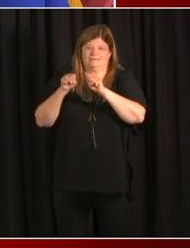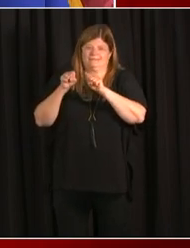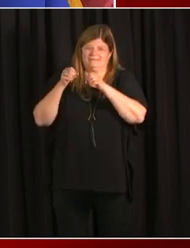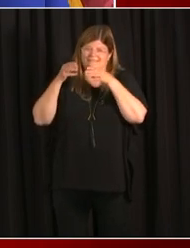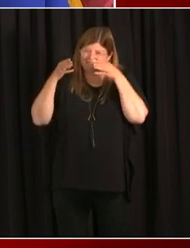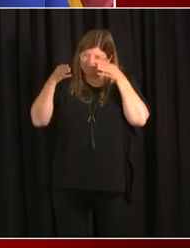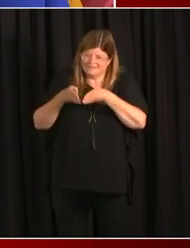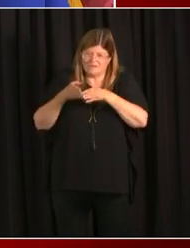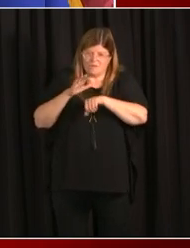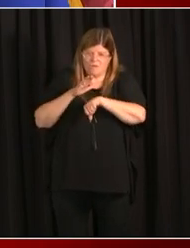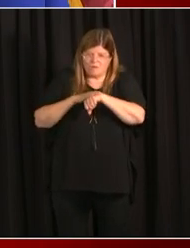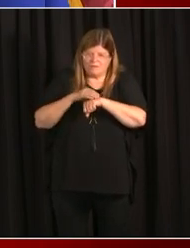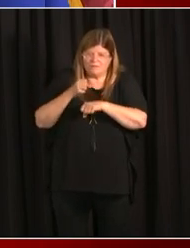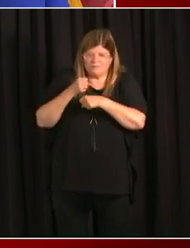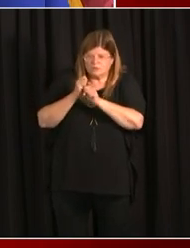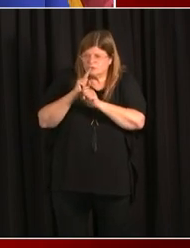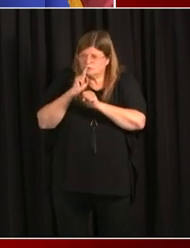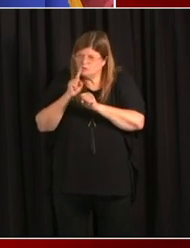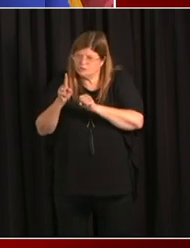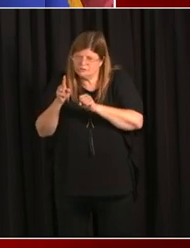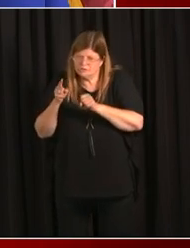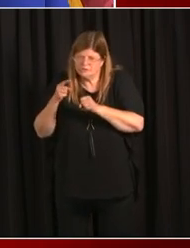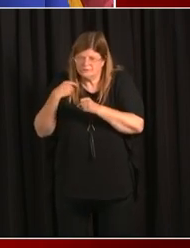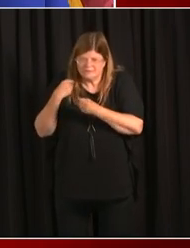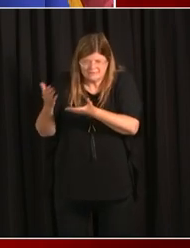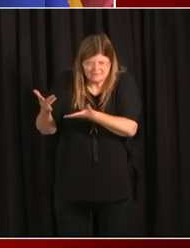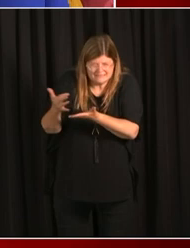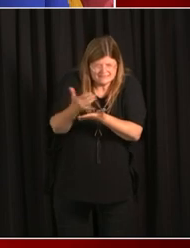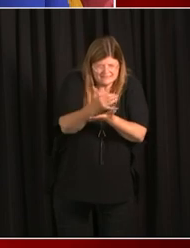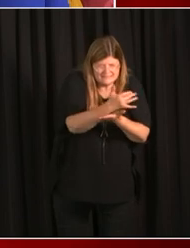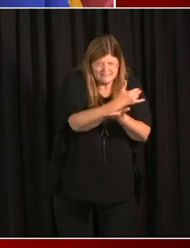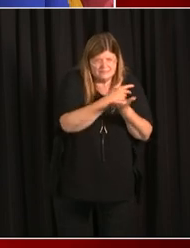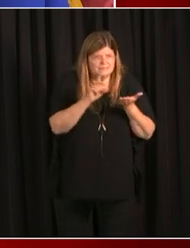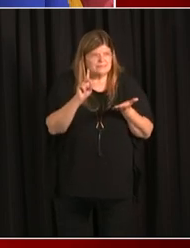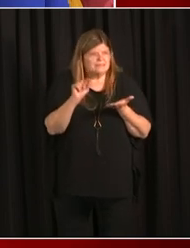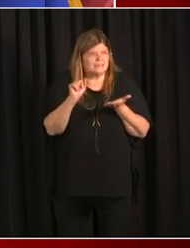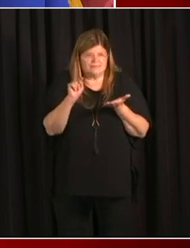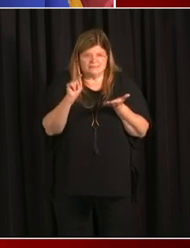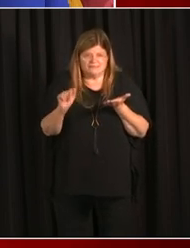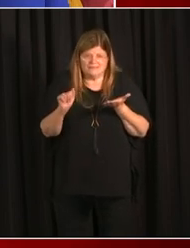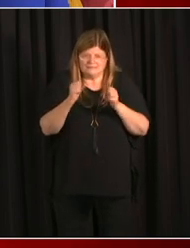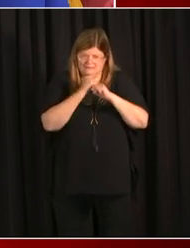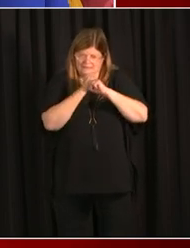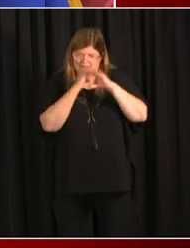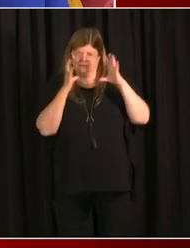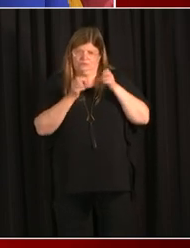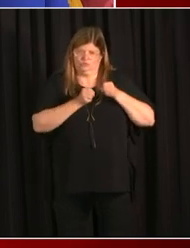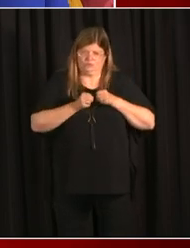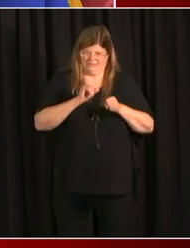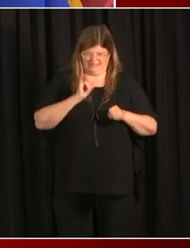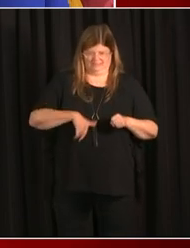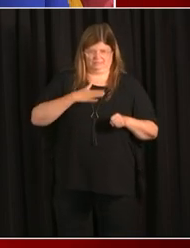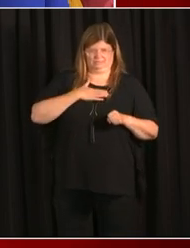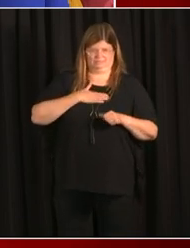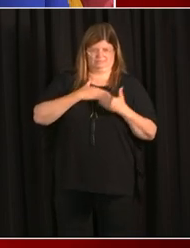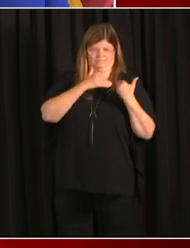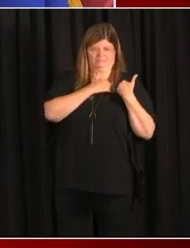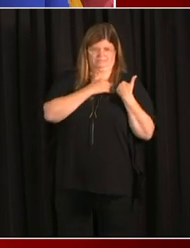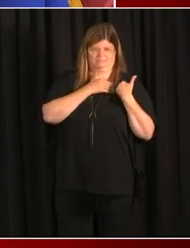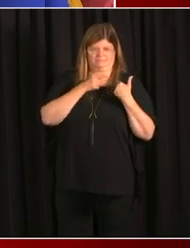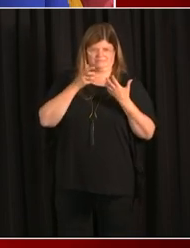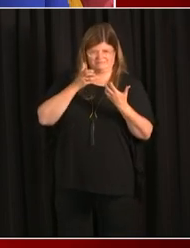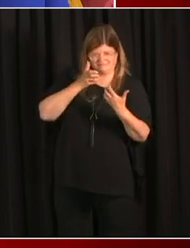to convene, to hear, to compile, and to set vision and strategy that is aligned with